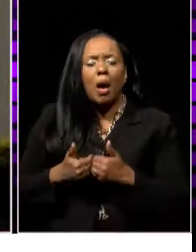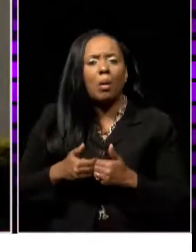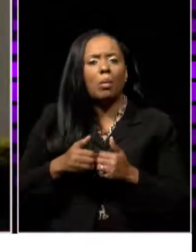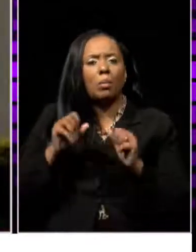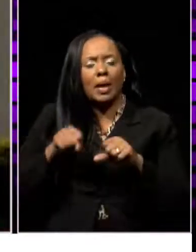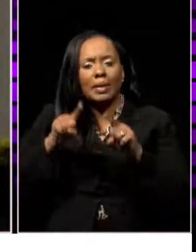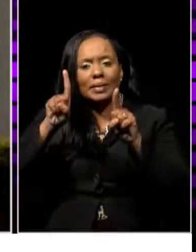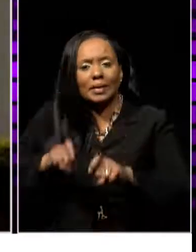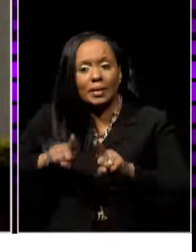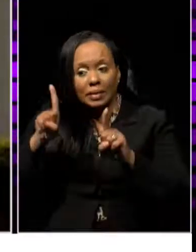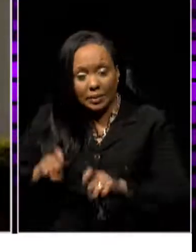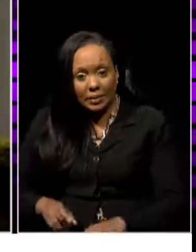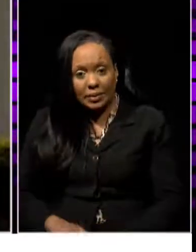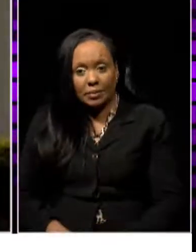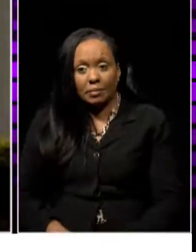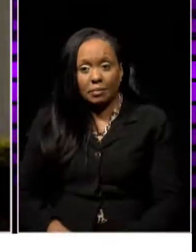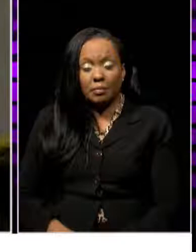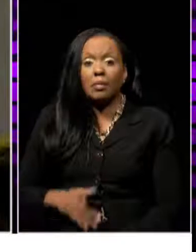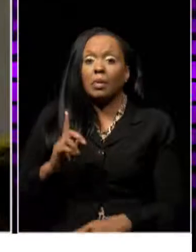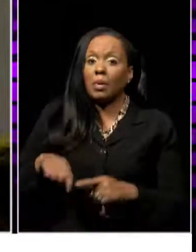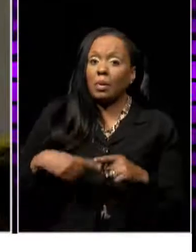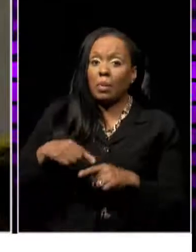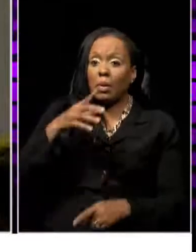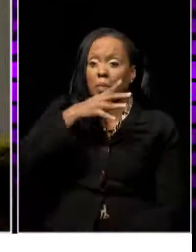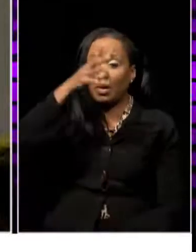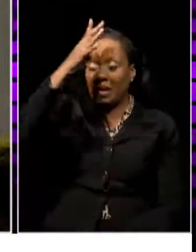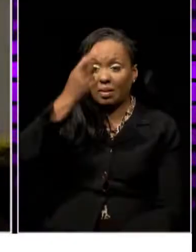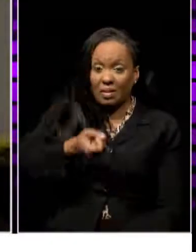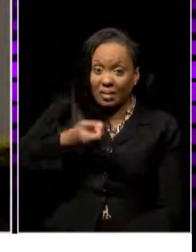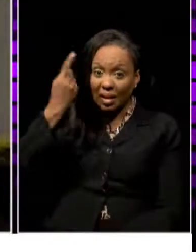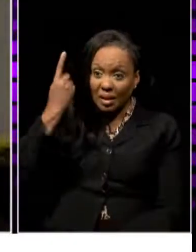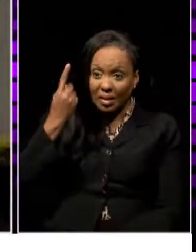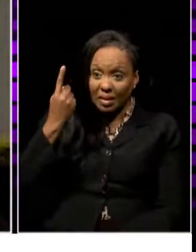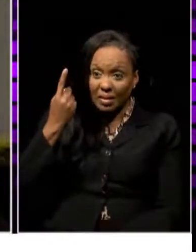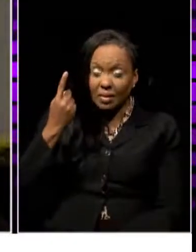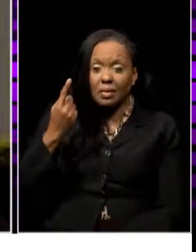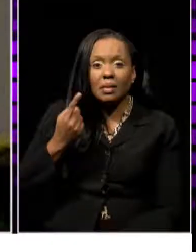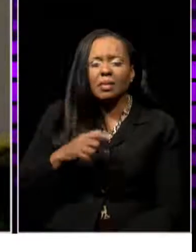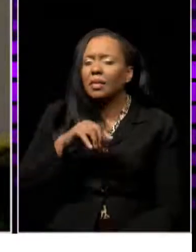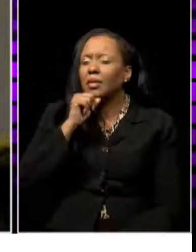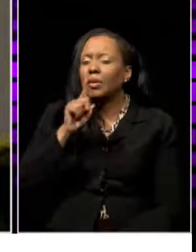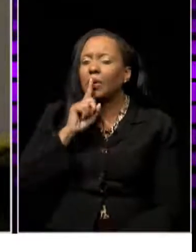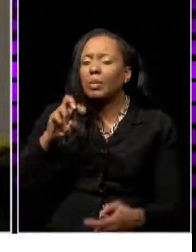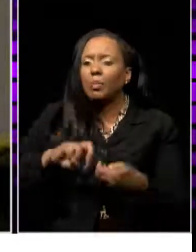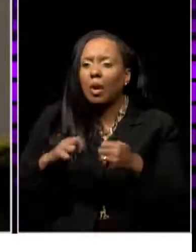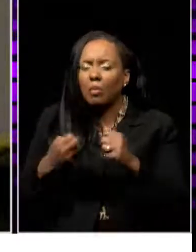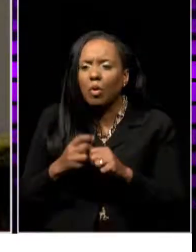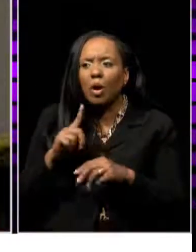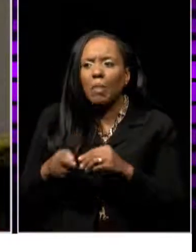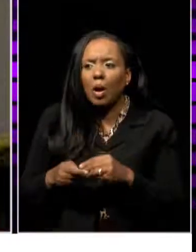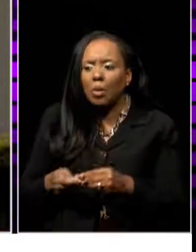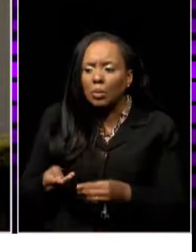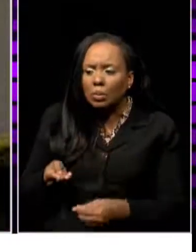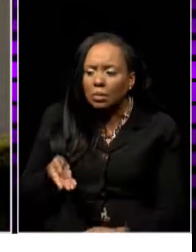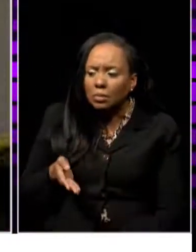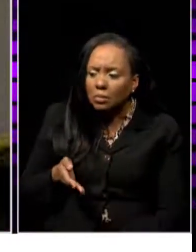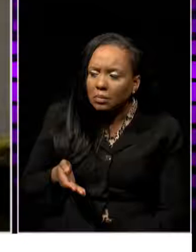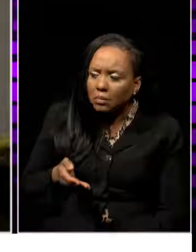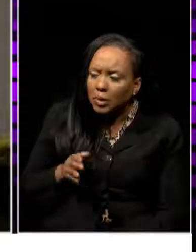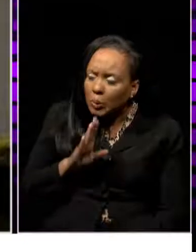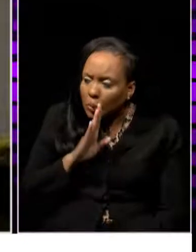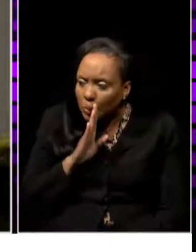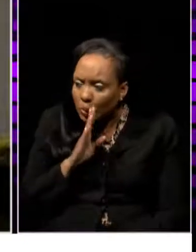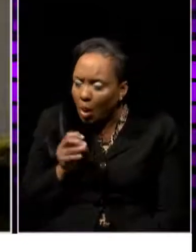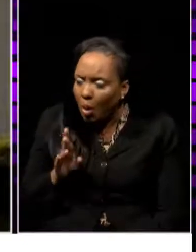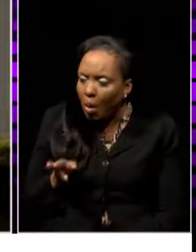parents understand that, I found the experience that it wasn't a problem of the over-prompting or the over-support or the misguided support is